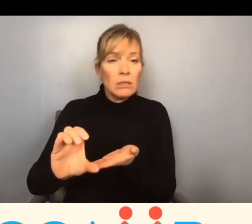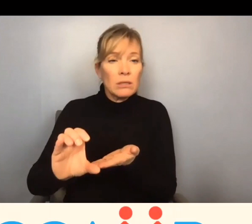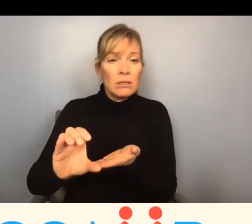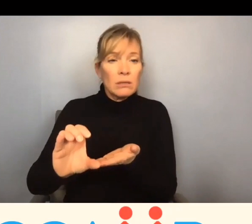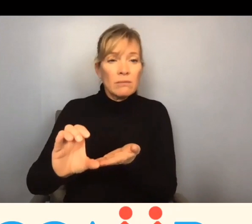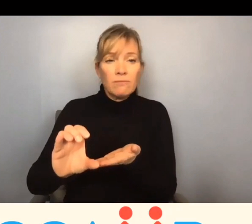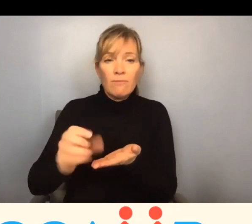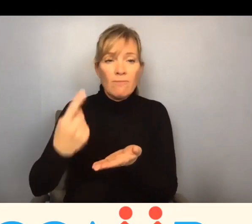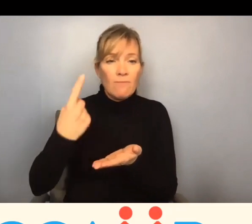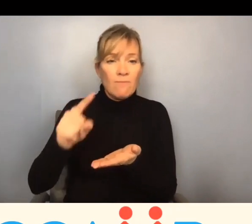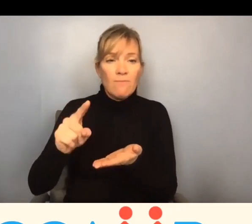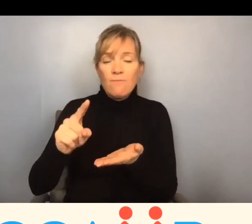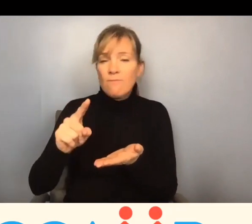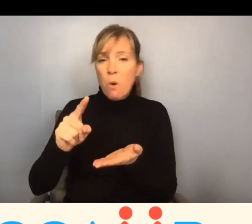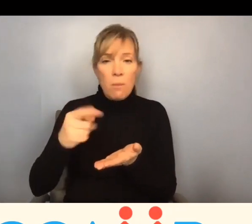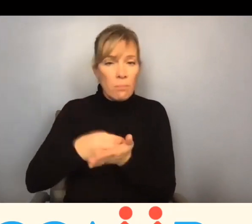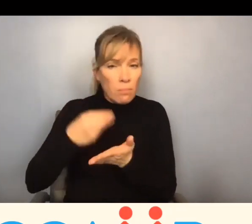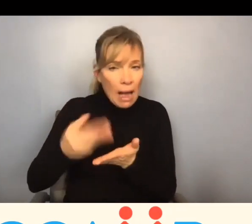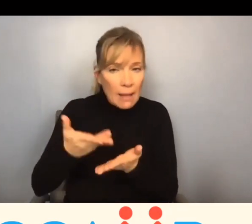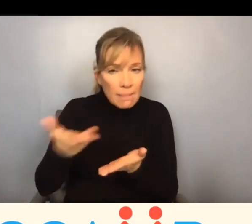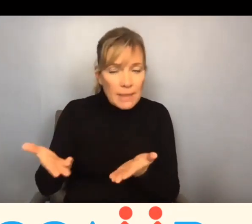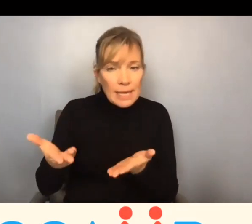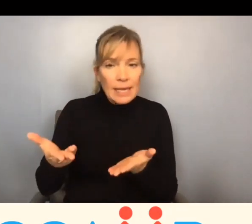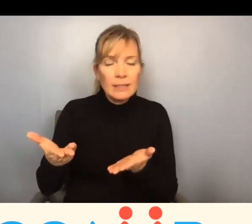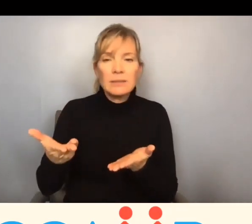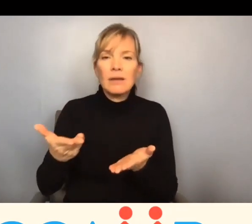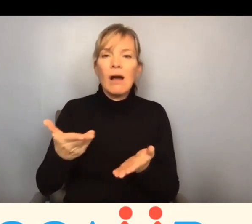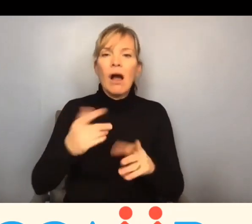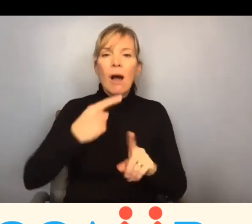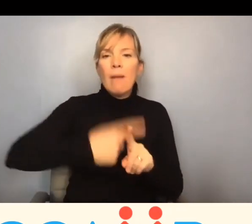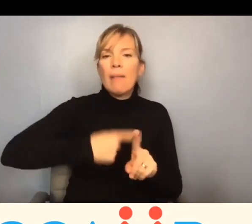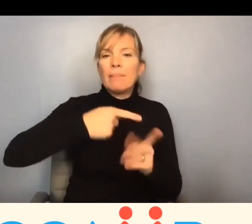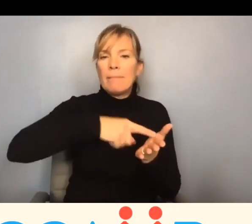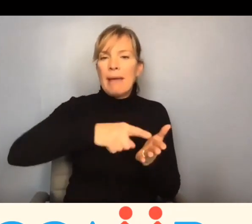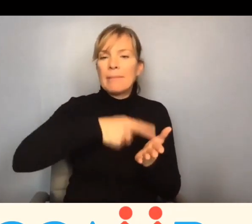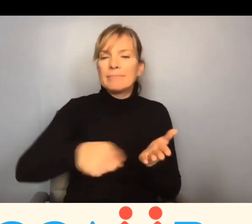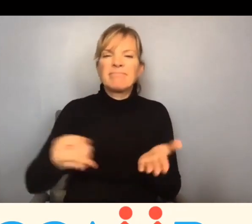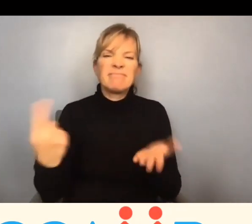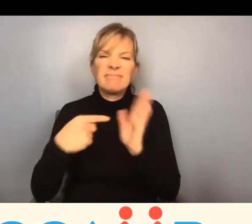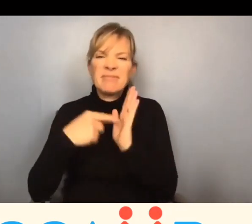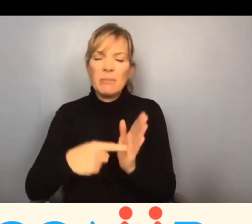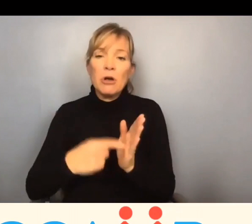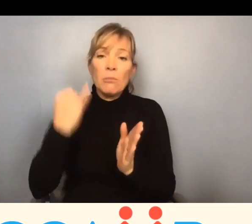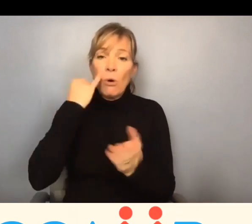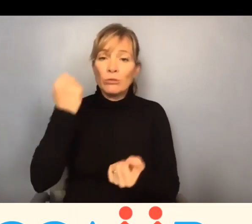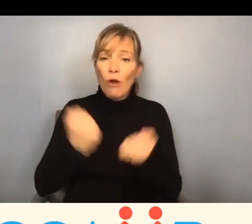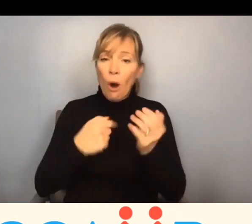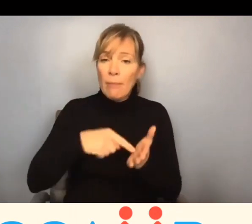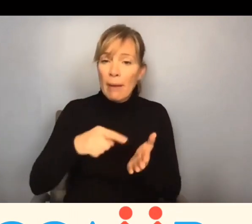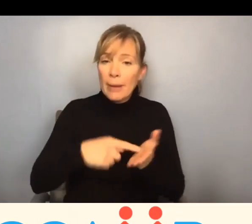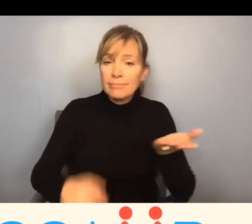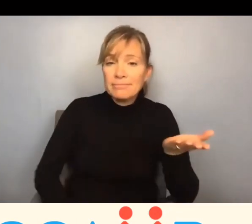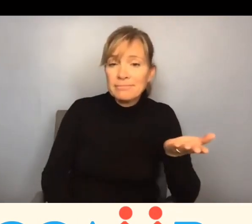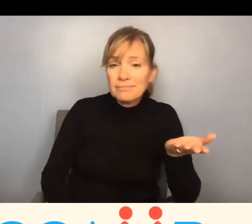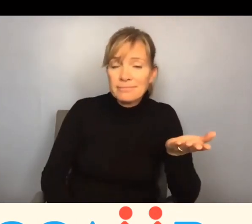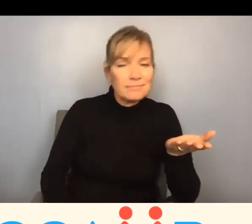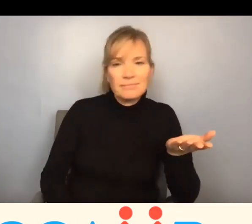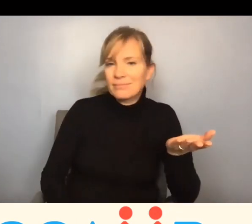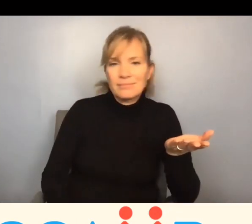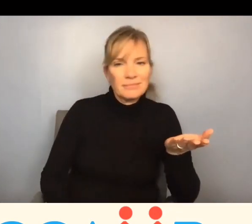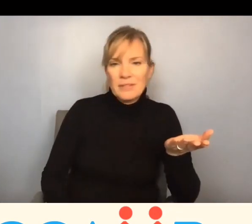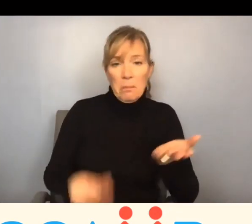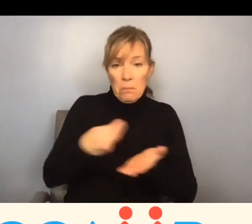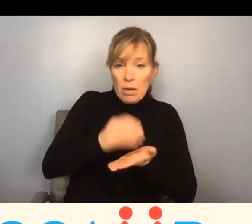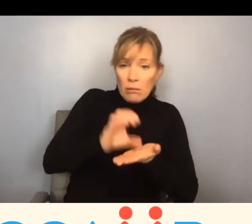give funds toward the purchase of items that are bought on payments. So for example, if you had a car payment, we wouldn't give